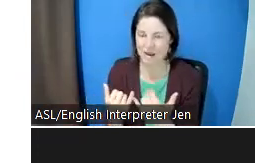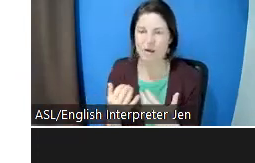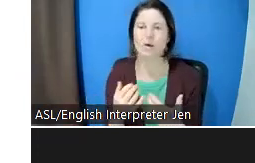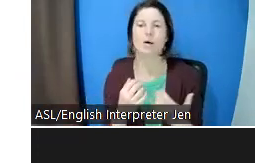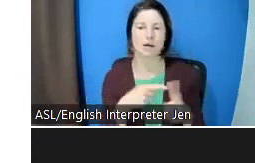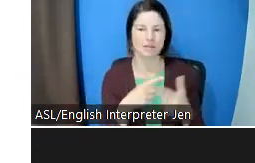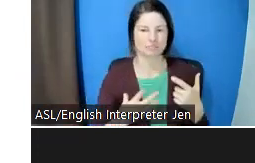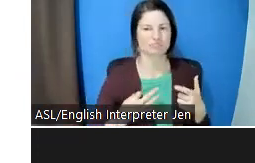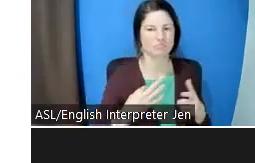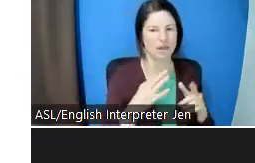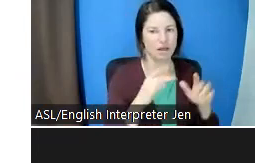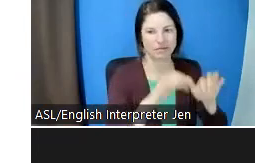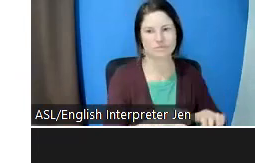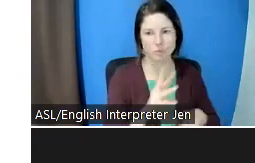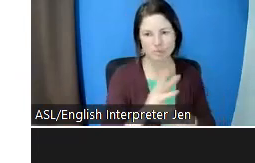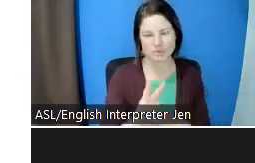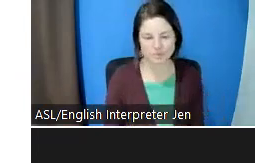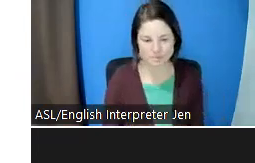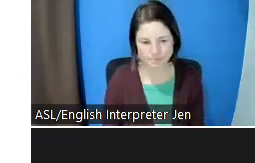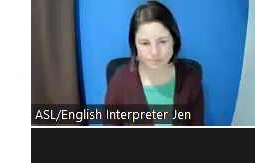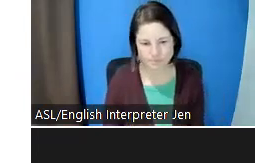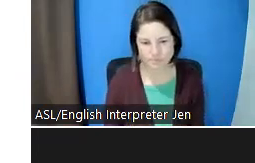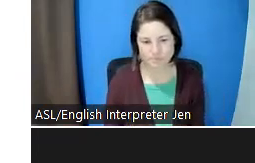any jurisdictional staff to facilitate this.